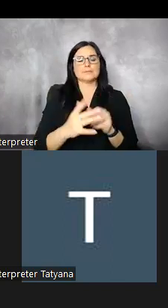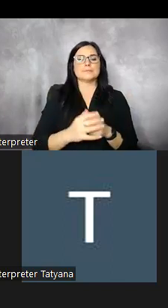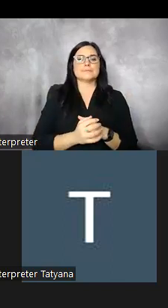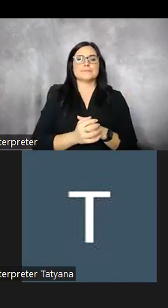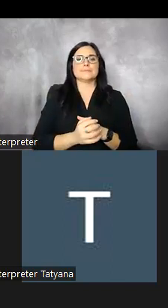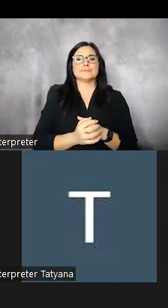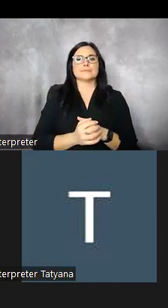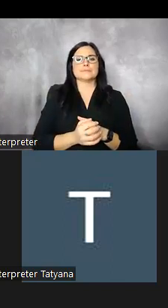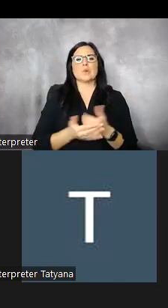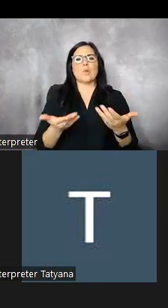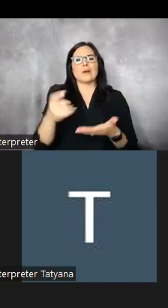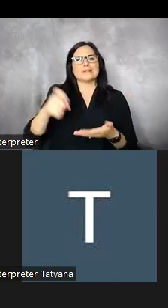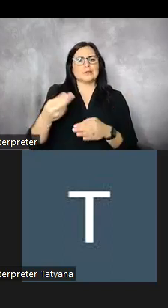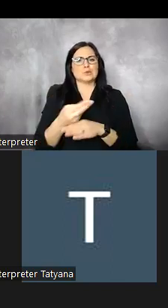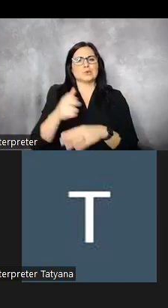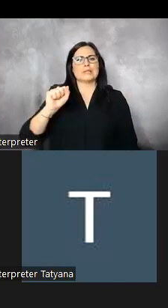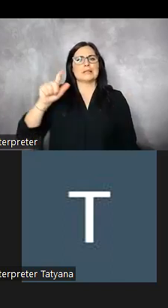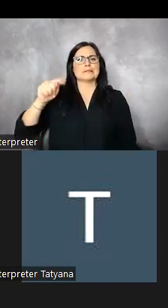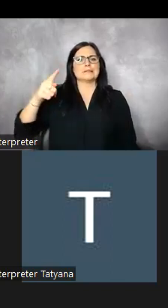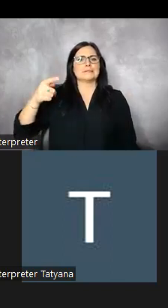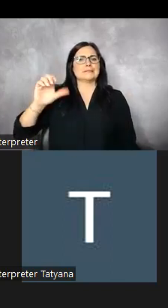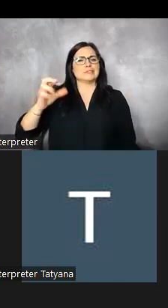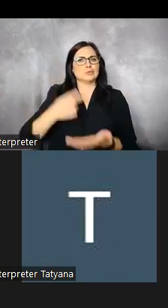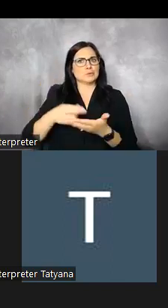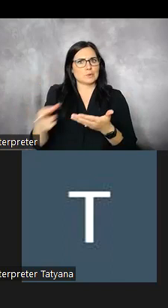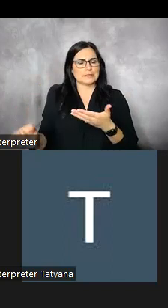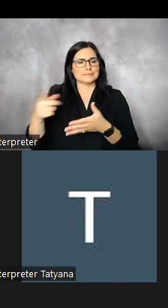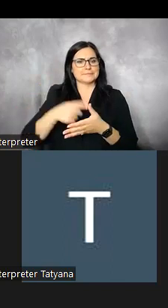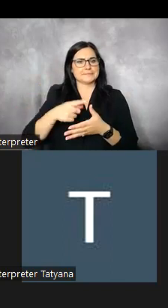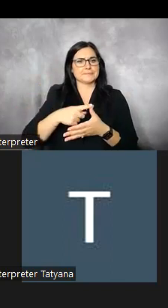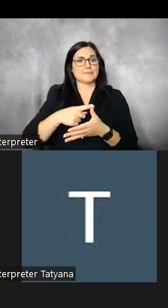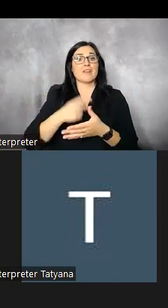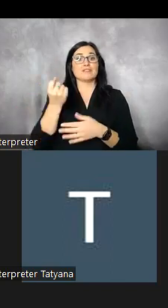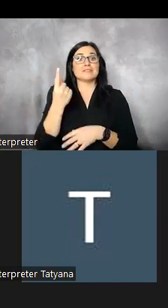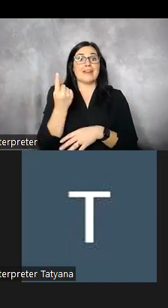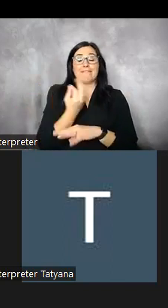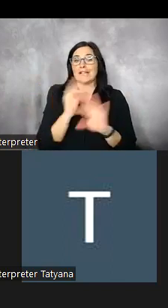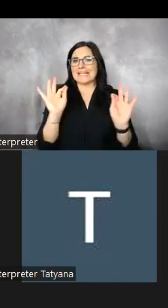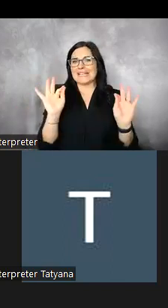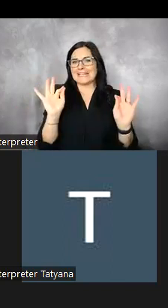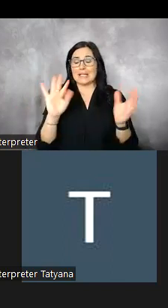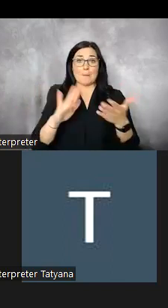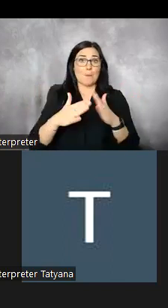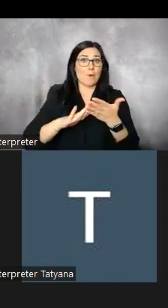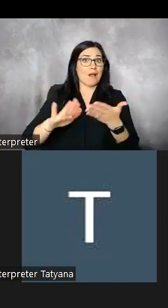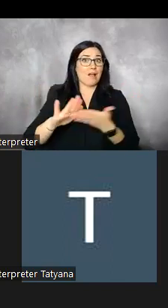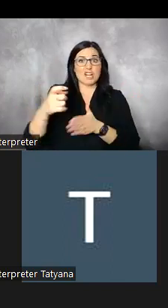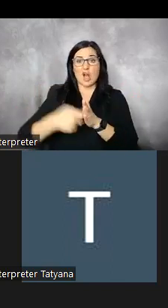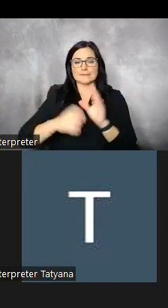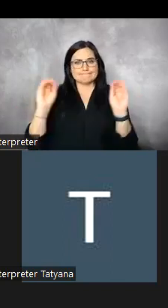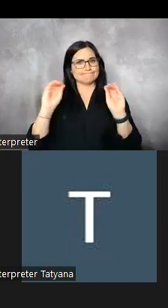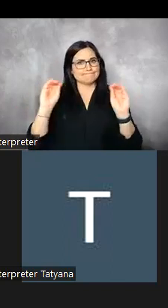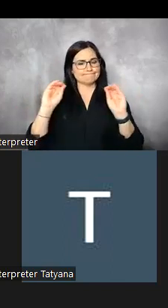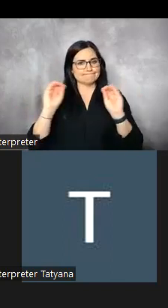us. So what is needed to use the HPC resources? First of all, it's free. It does not cost anybody's community colleges to use our resources. All